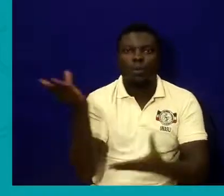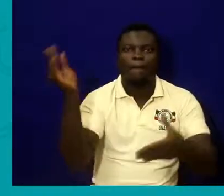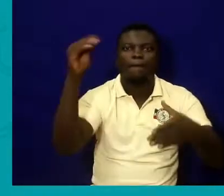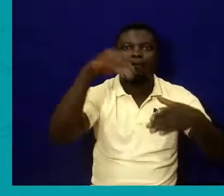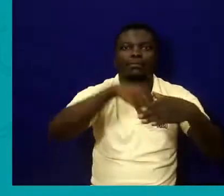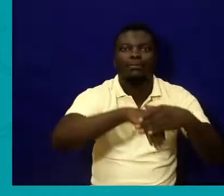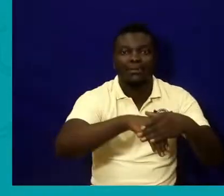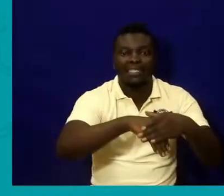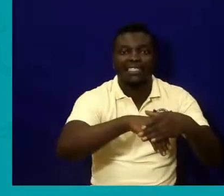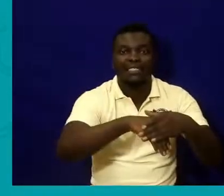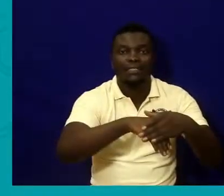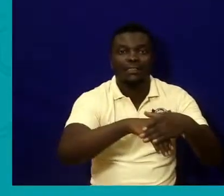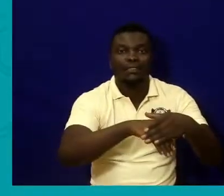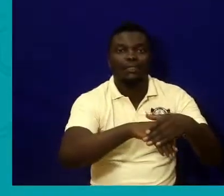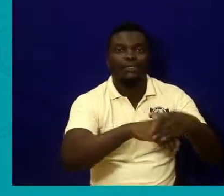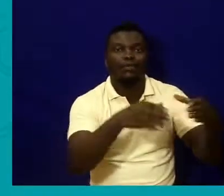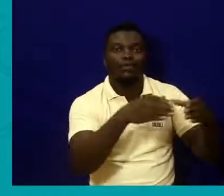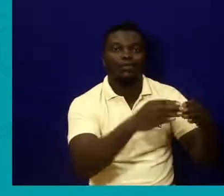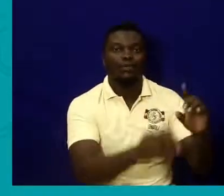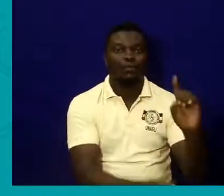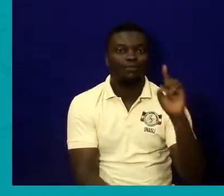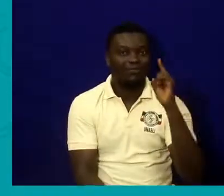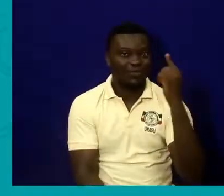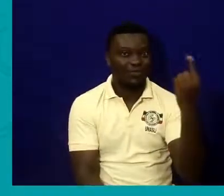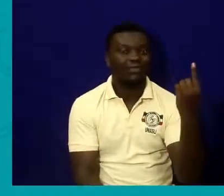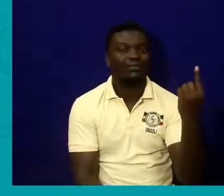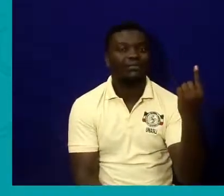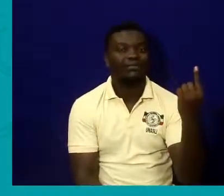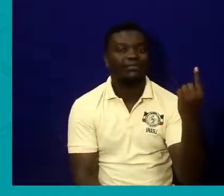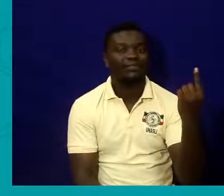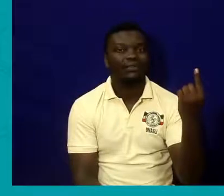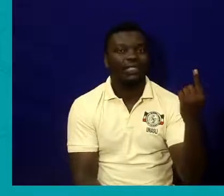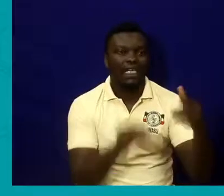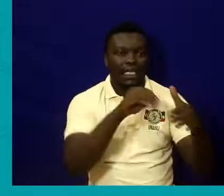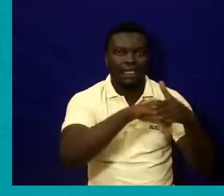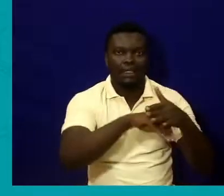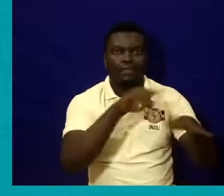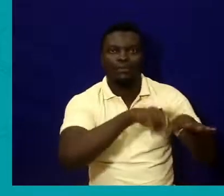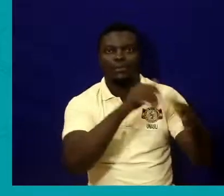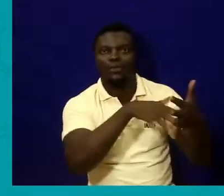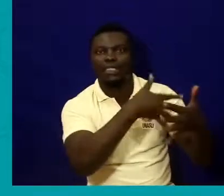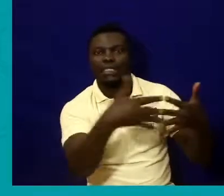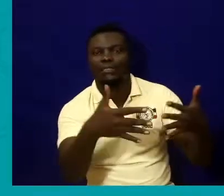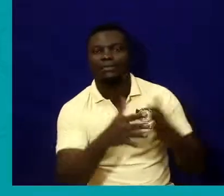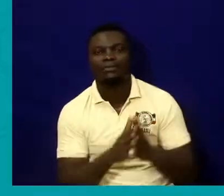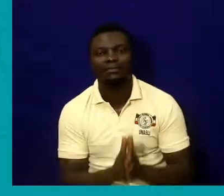belong to group one in the periodic table.